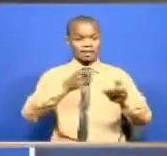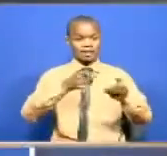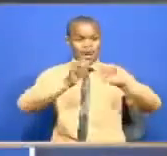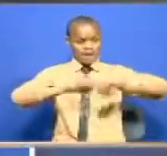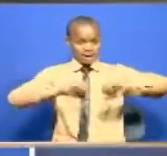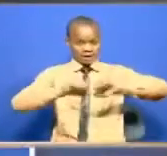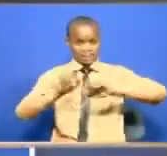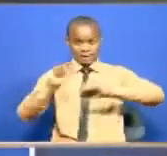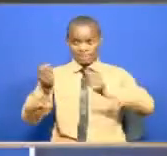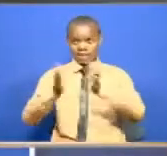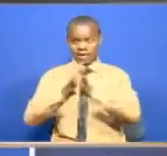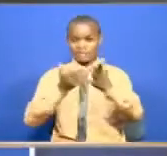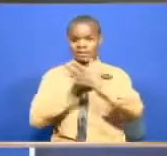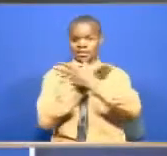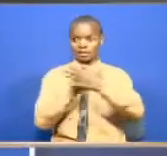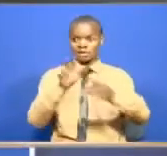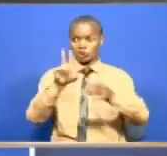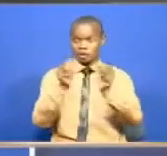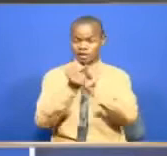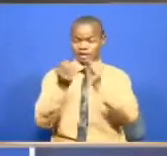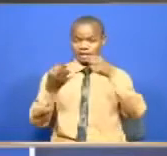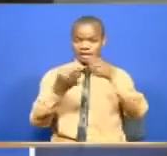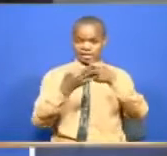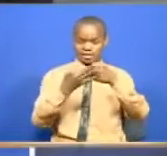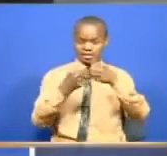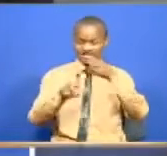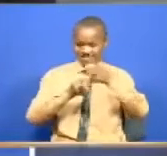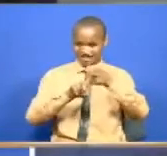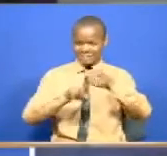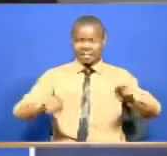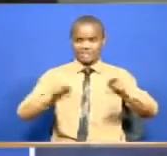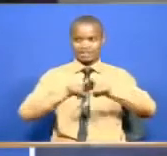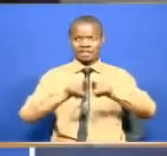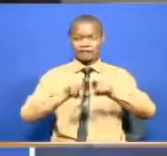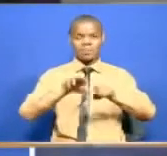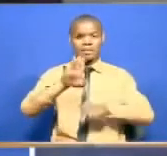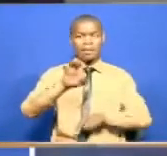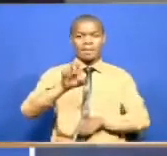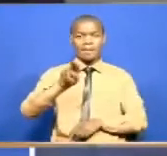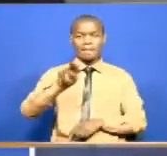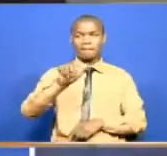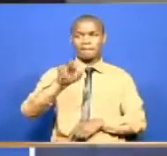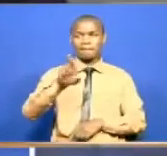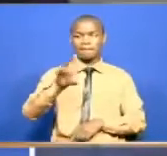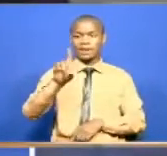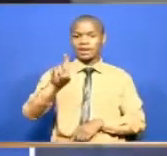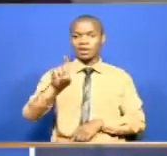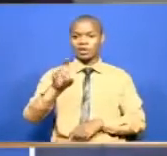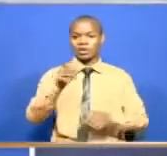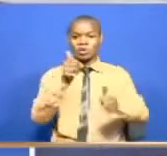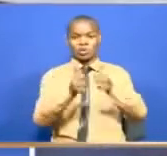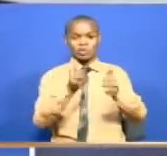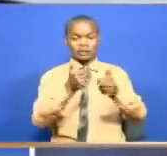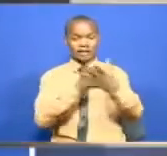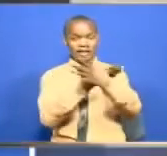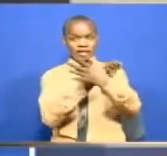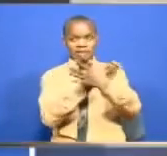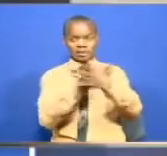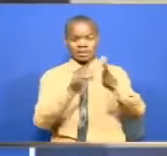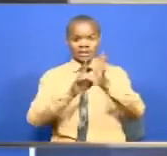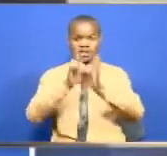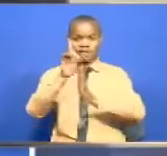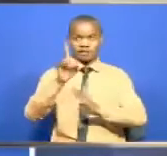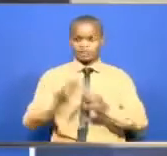Germany in 2016, according to Bernard Leckheimer, head of cluster at GIZ, which is Germany's development arm.